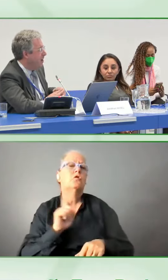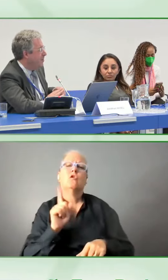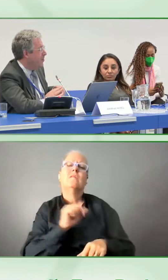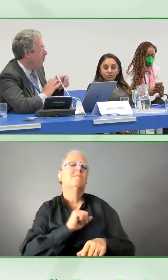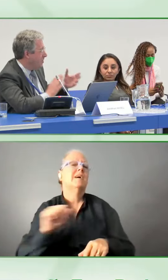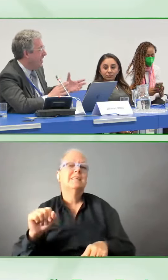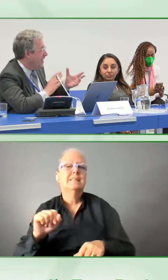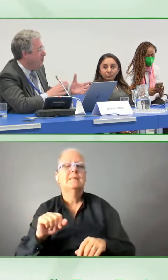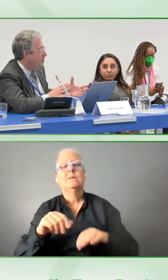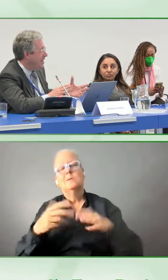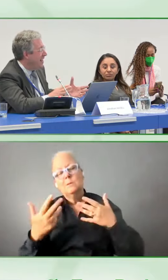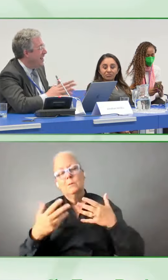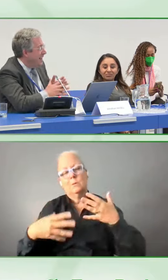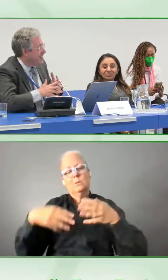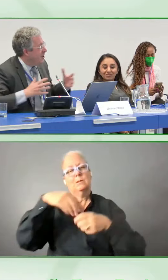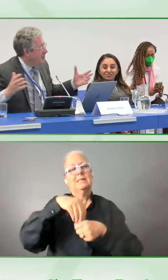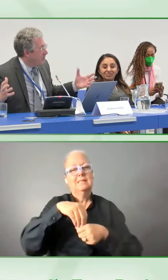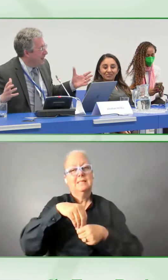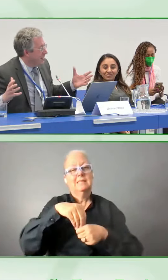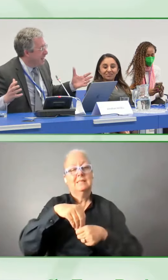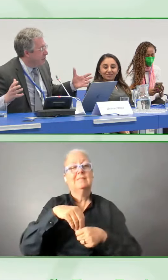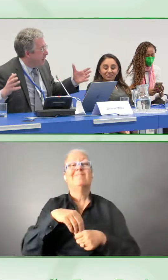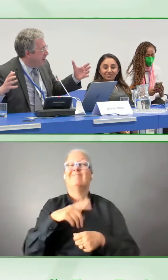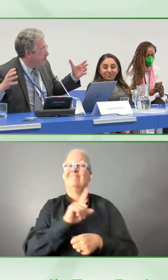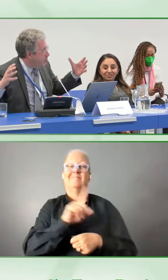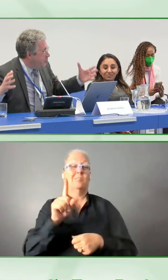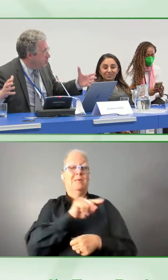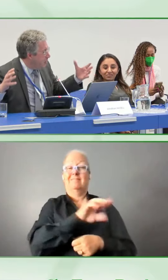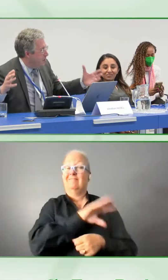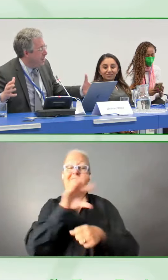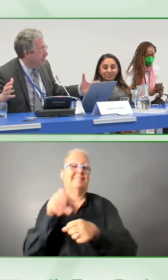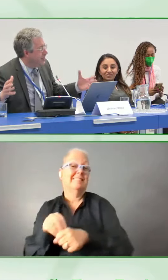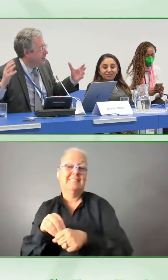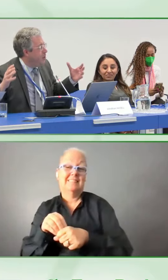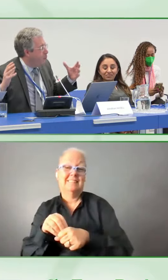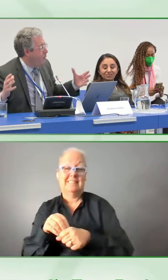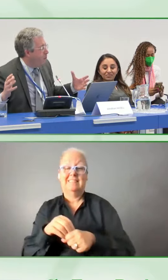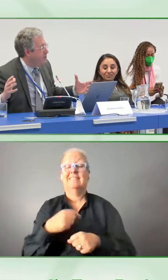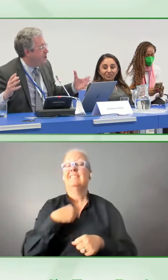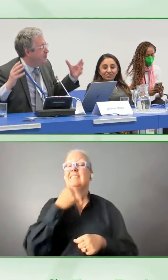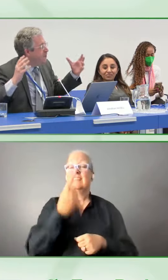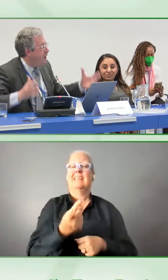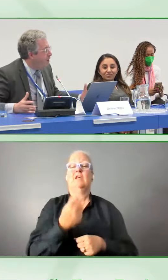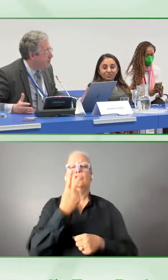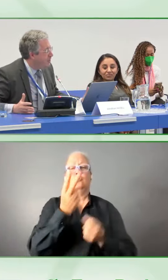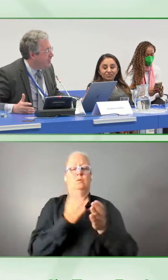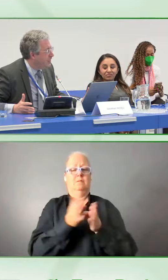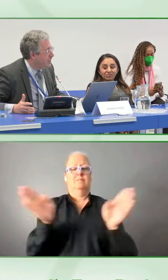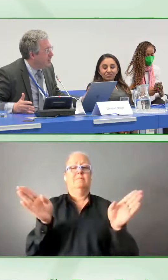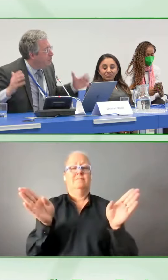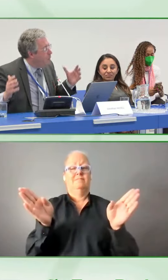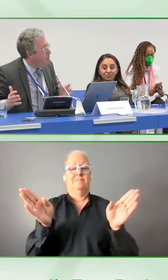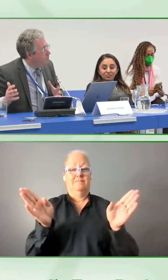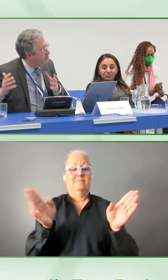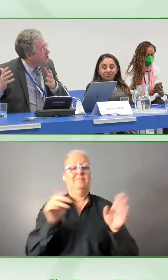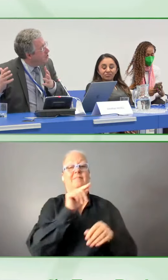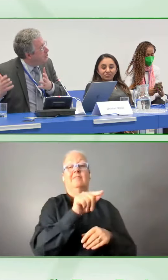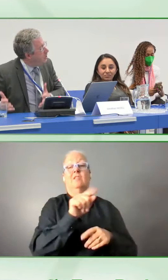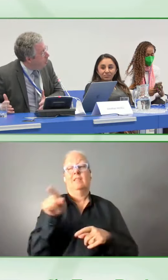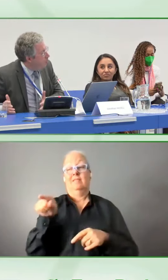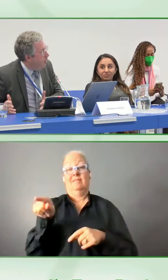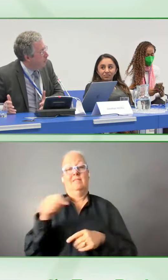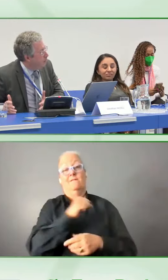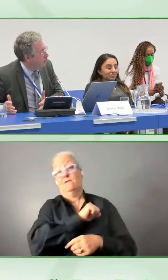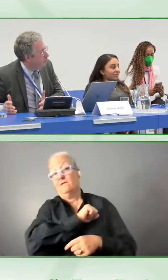done by not including. It's kind of like saying we have two events, one which is fast and one which